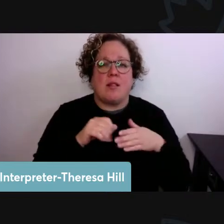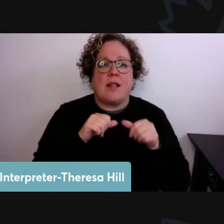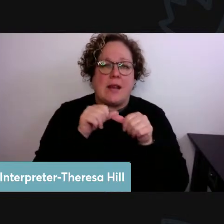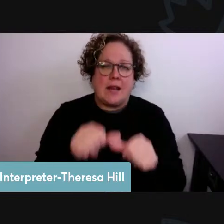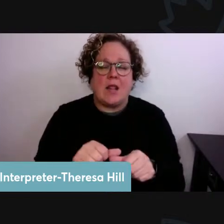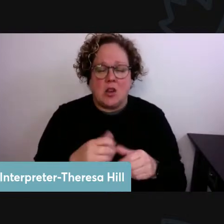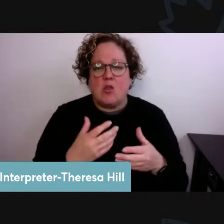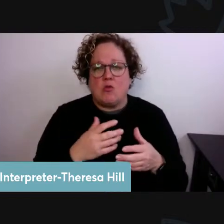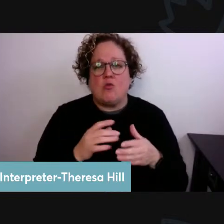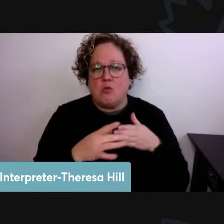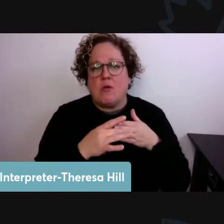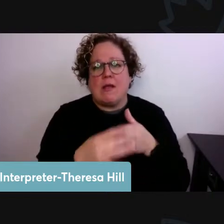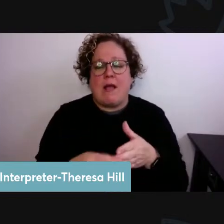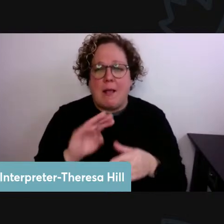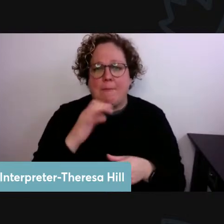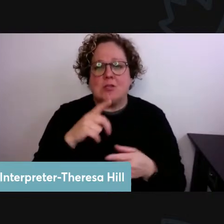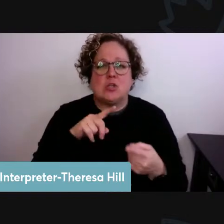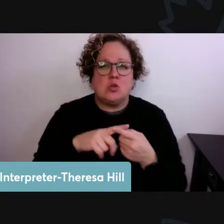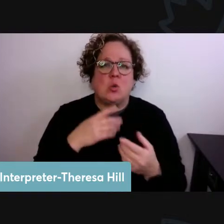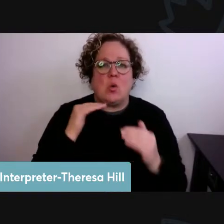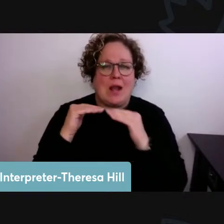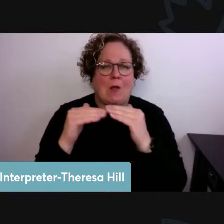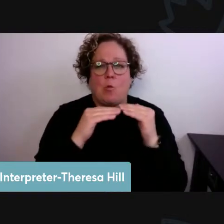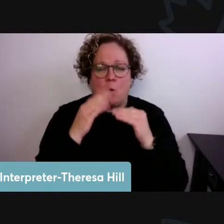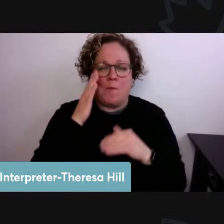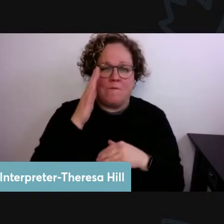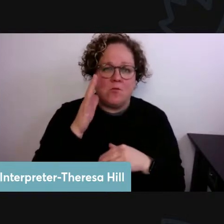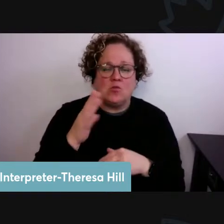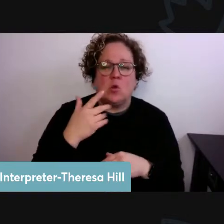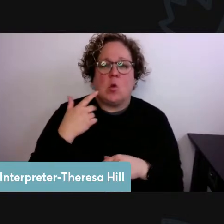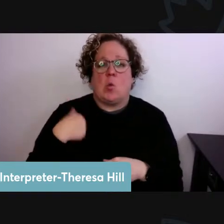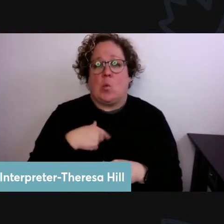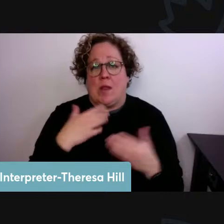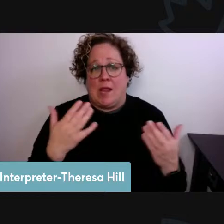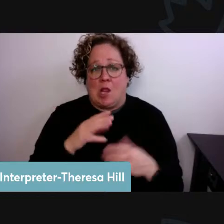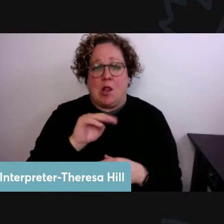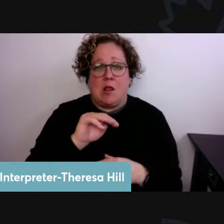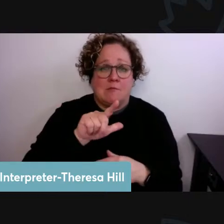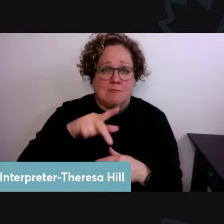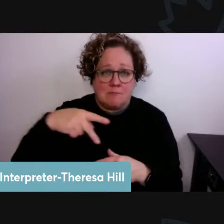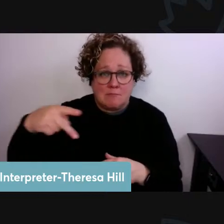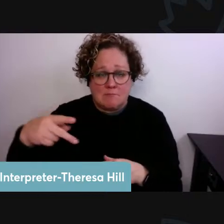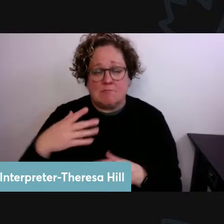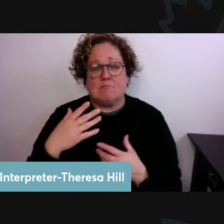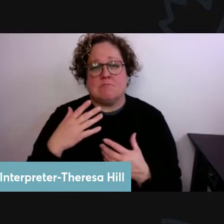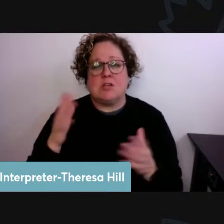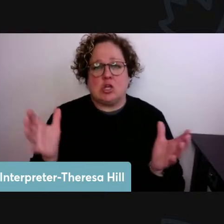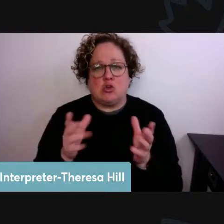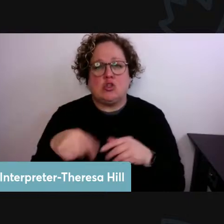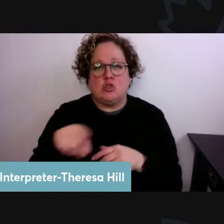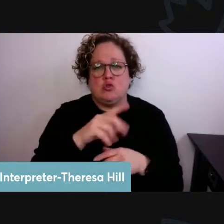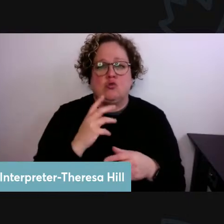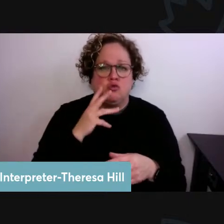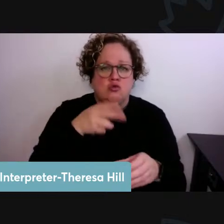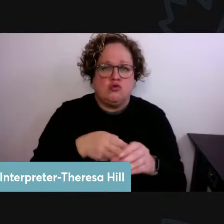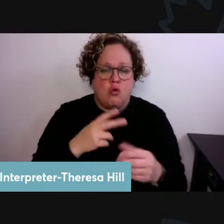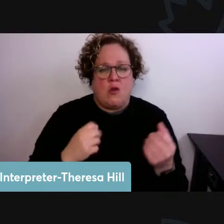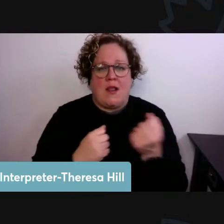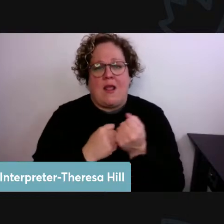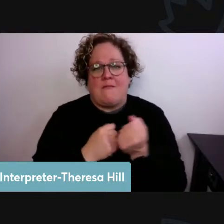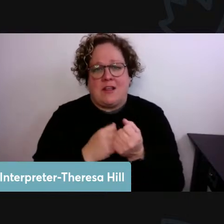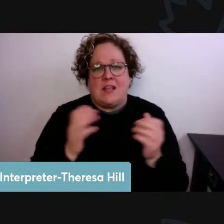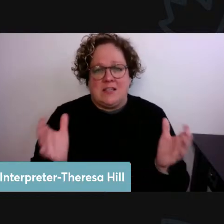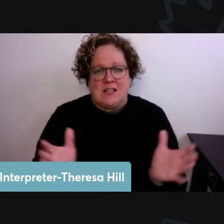toward an equitable future. And we at the League encourage you to join in their advocacy efforts. Please visit